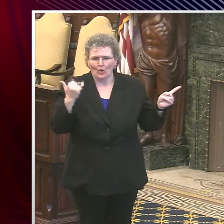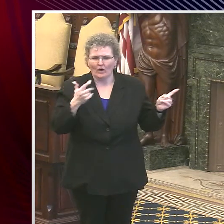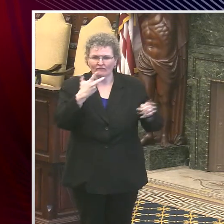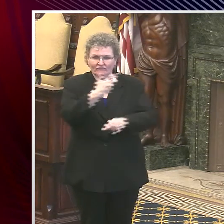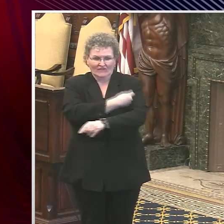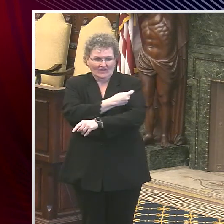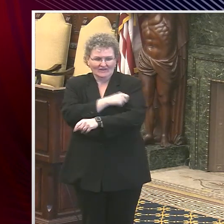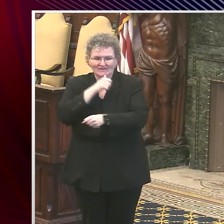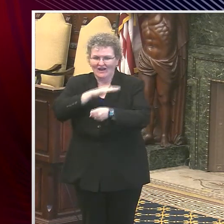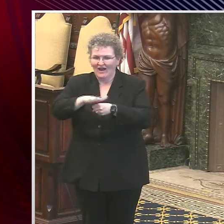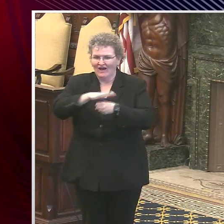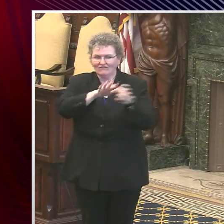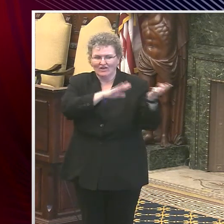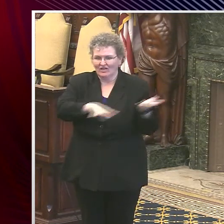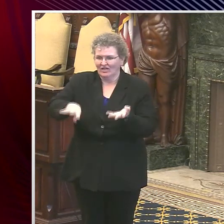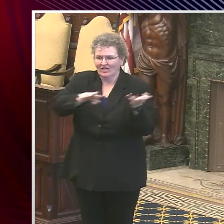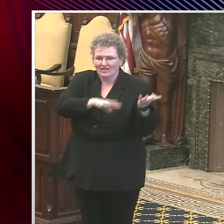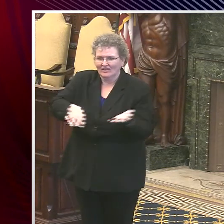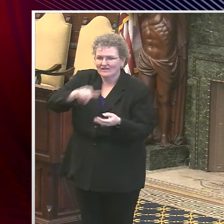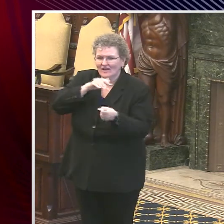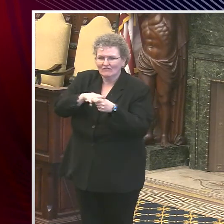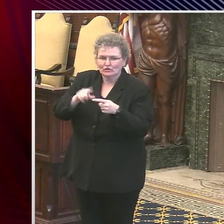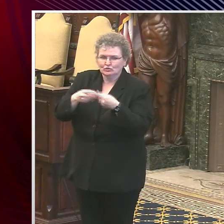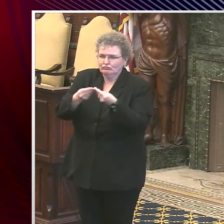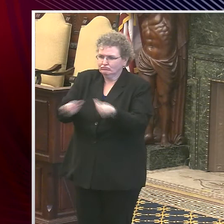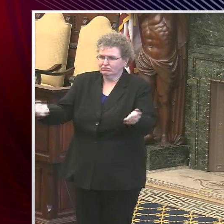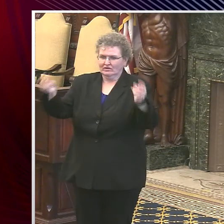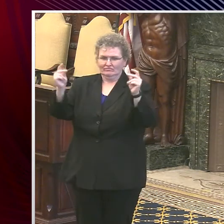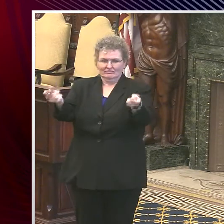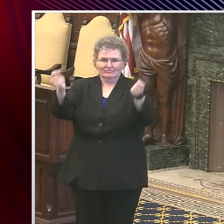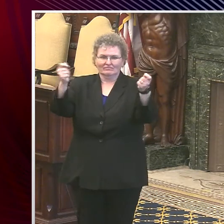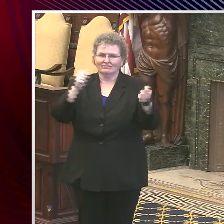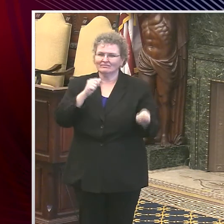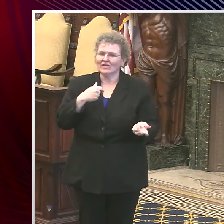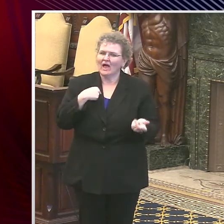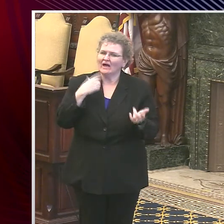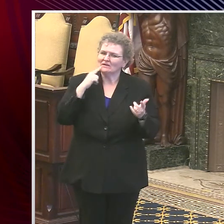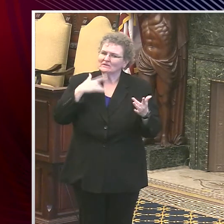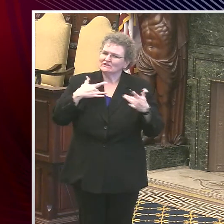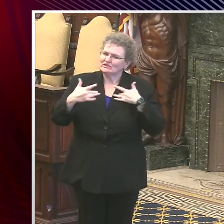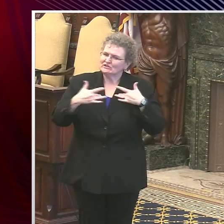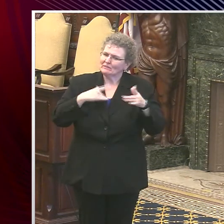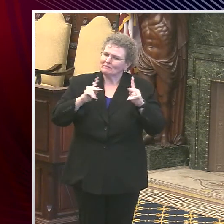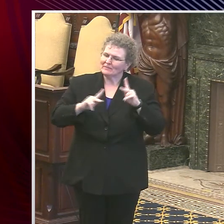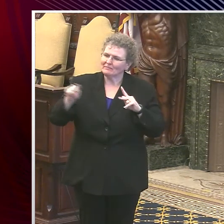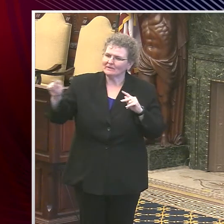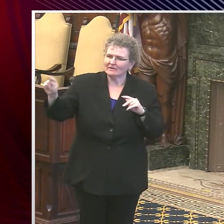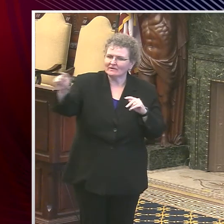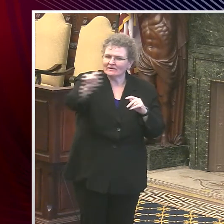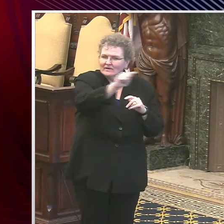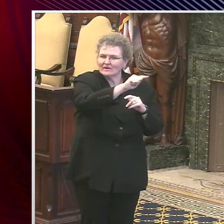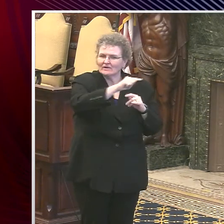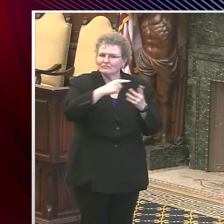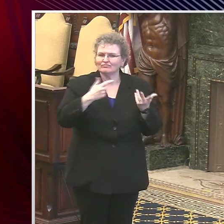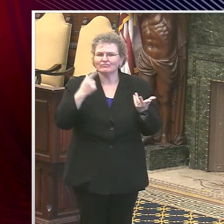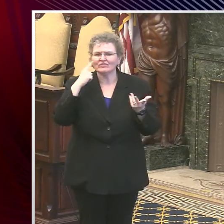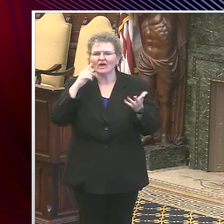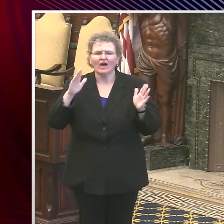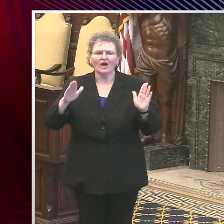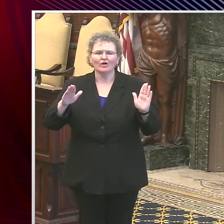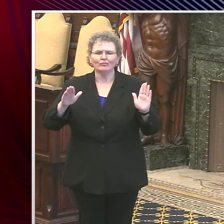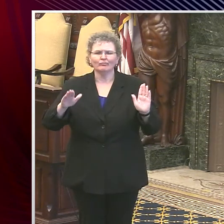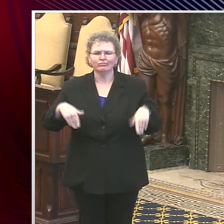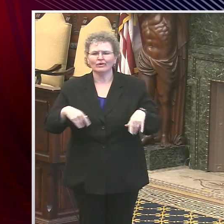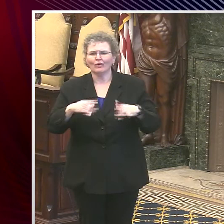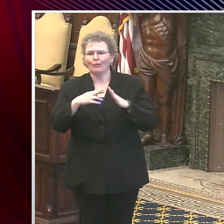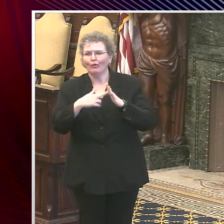the epidemic go away. And so I'm concerned that what may be happening is people are starting to get complacent. And maybe less